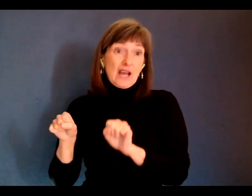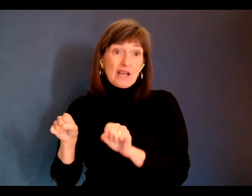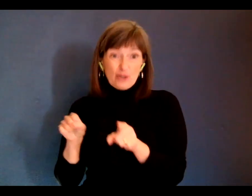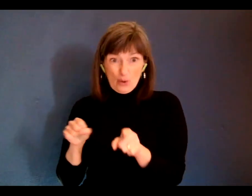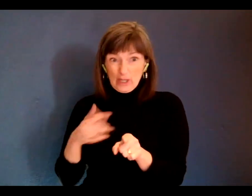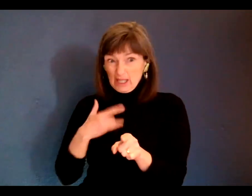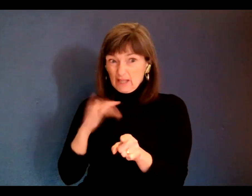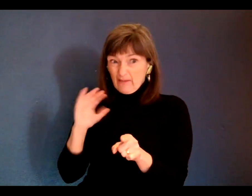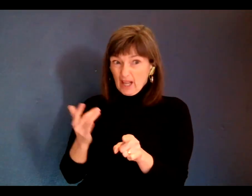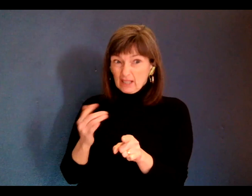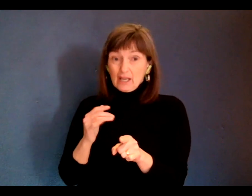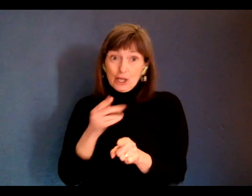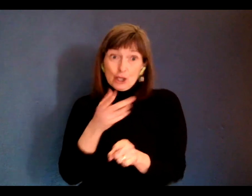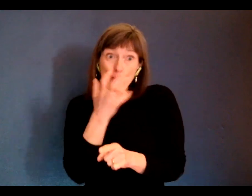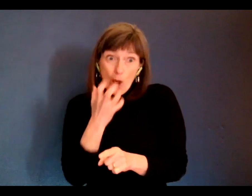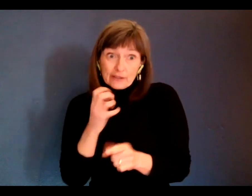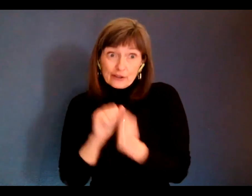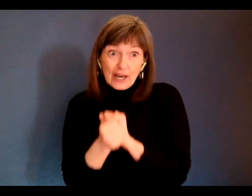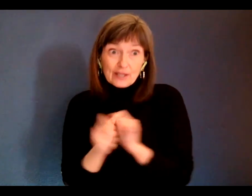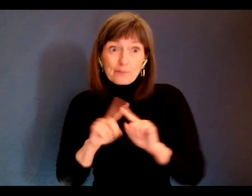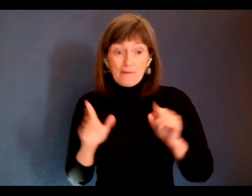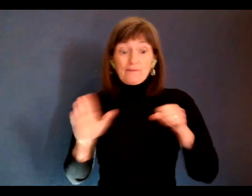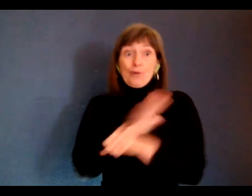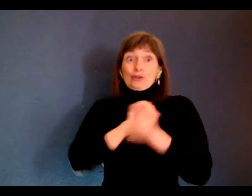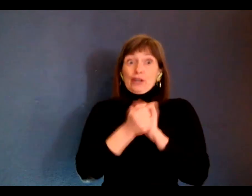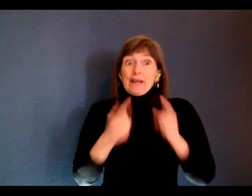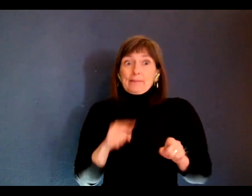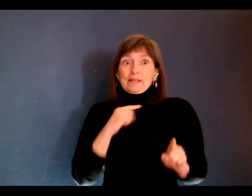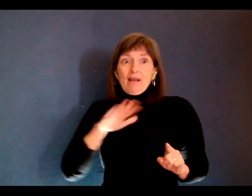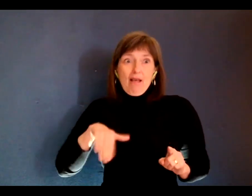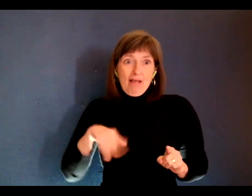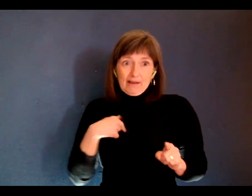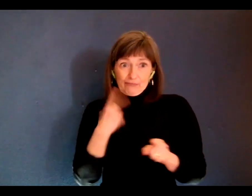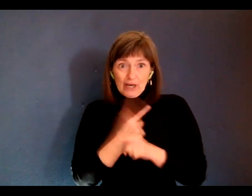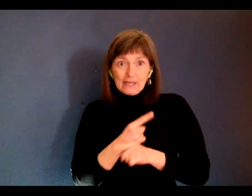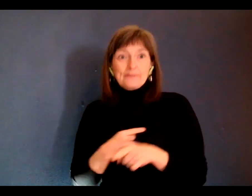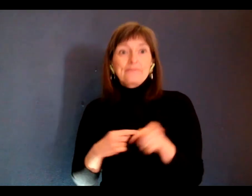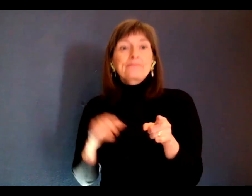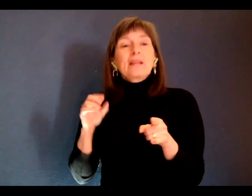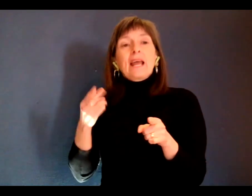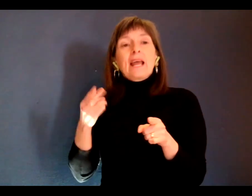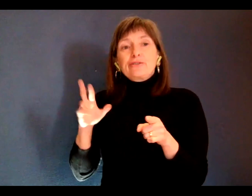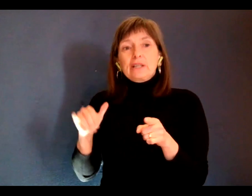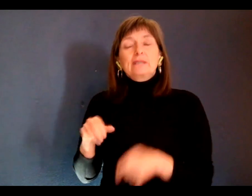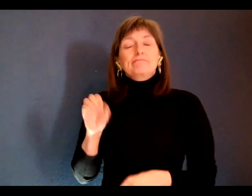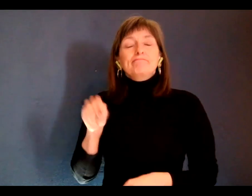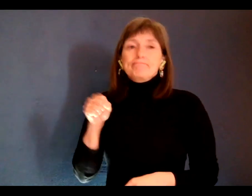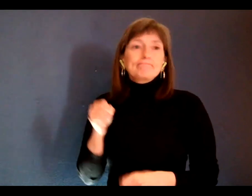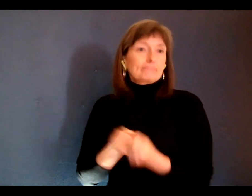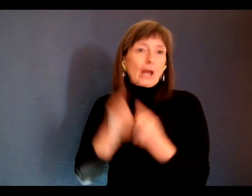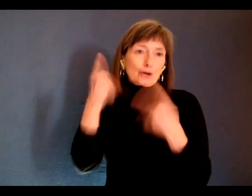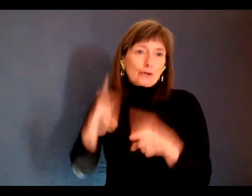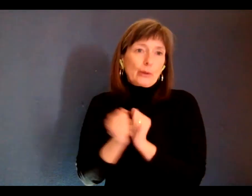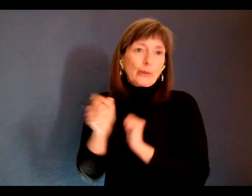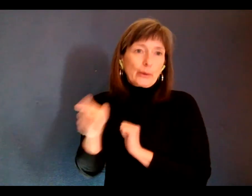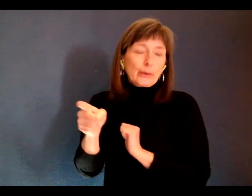connotations for people. I Thank you. agree. Yeah, Right. no, I agree, Ray, and I support what you're saying. And I think there is a larger conversation that